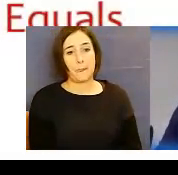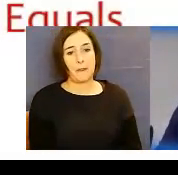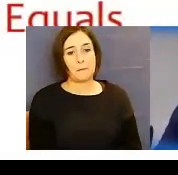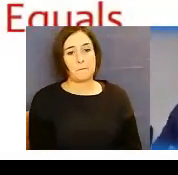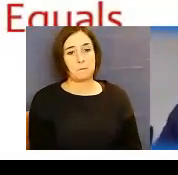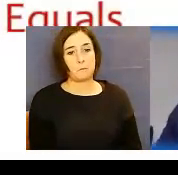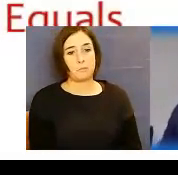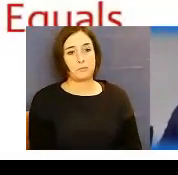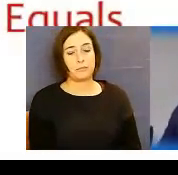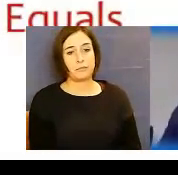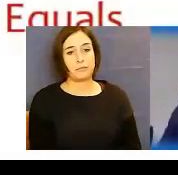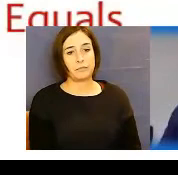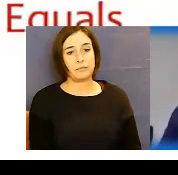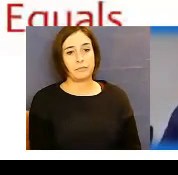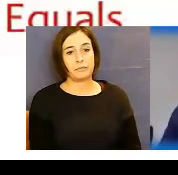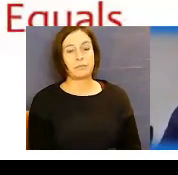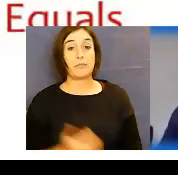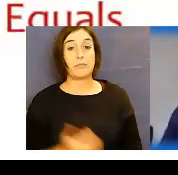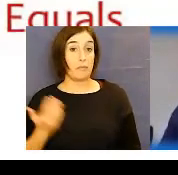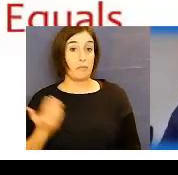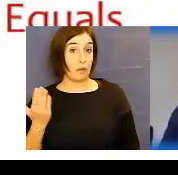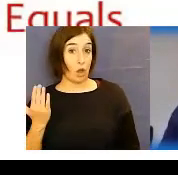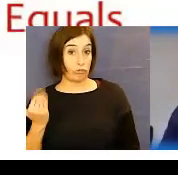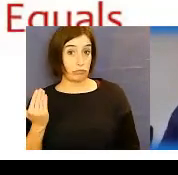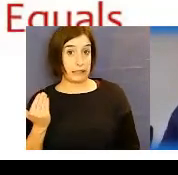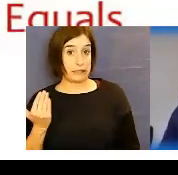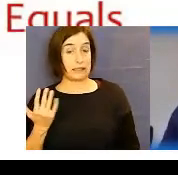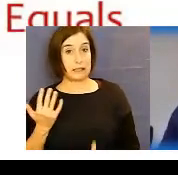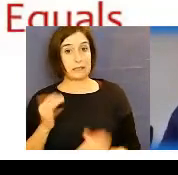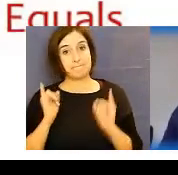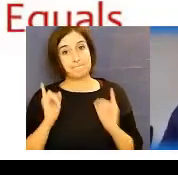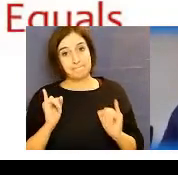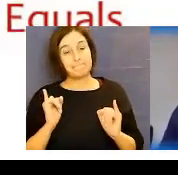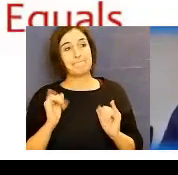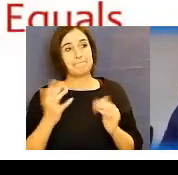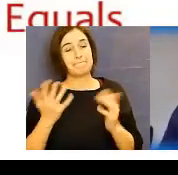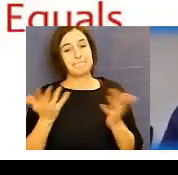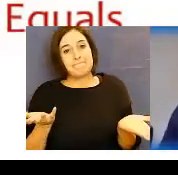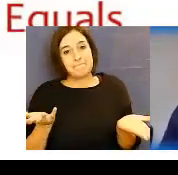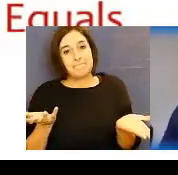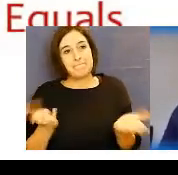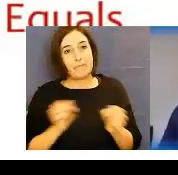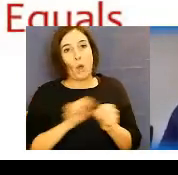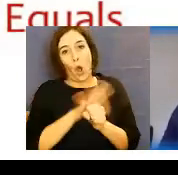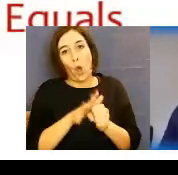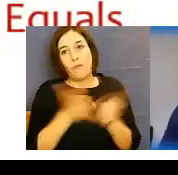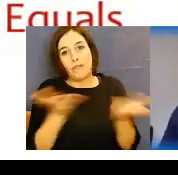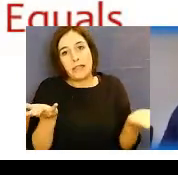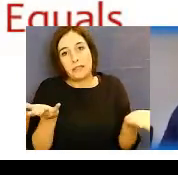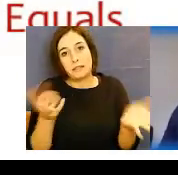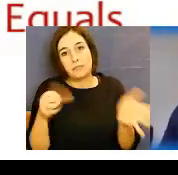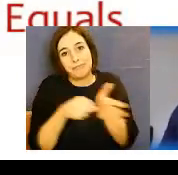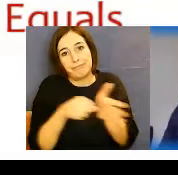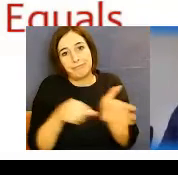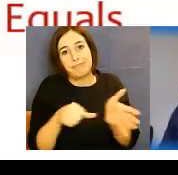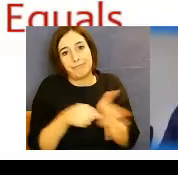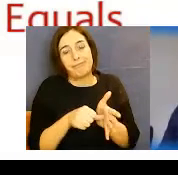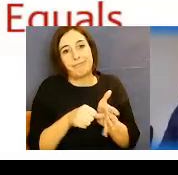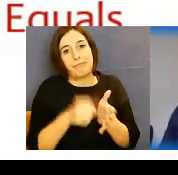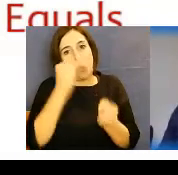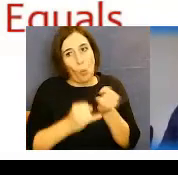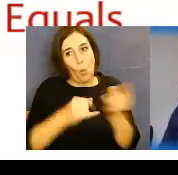So just recently, obviously, we've had a lot of issues around, you know, challenges around, you know, COVID-19, especially around the over 60s in